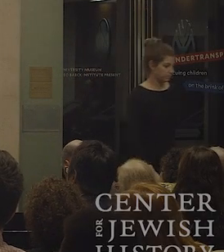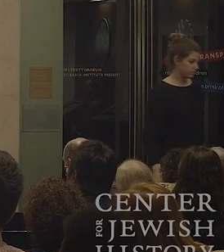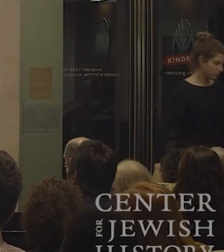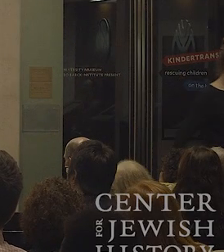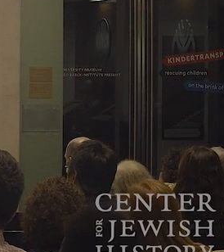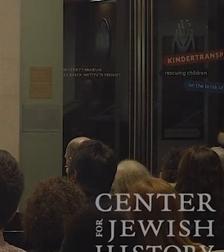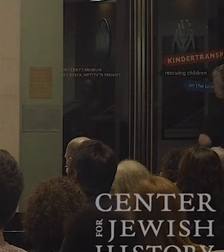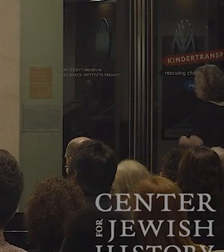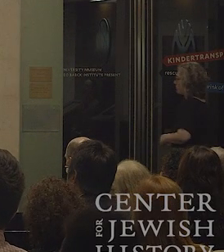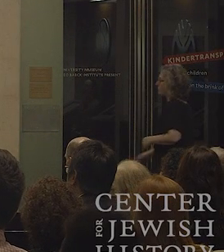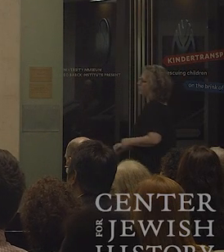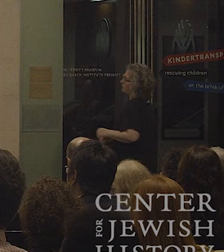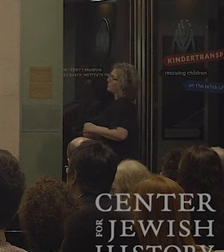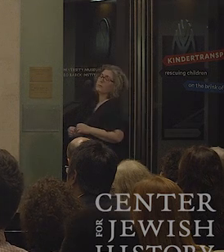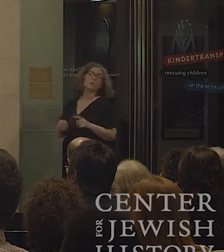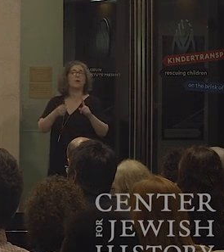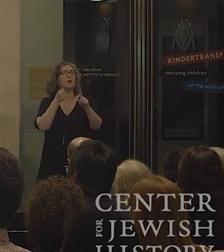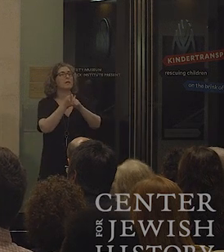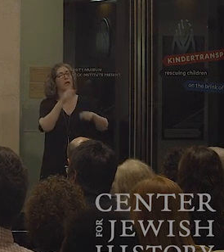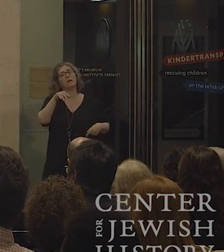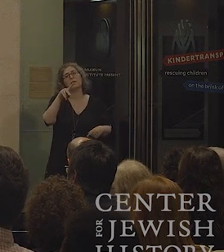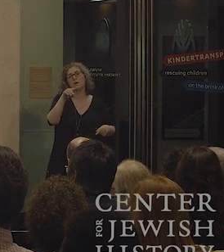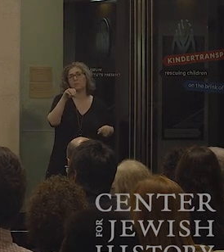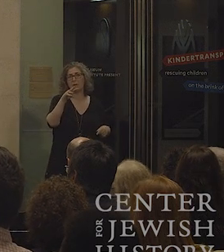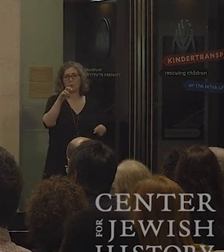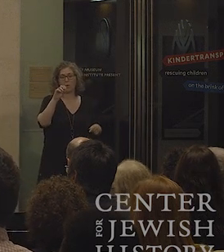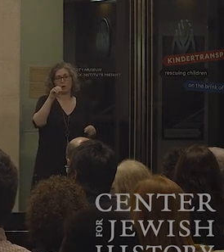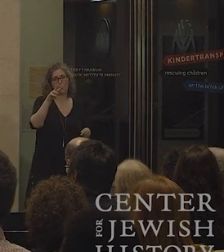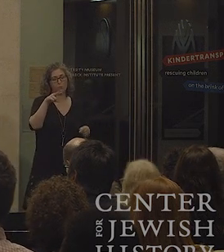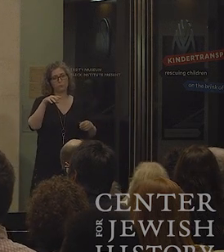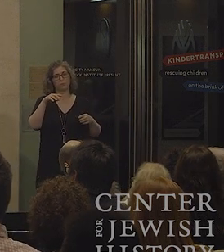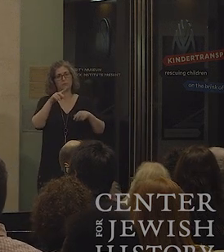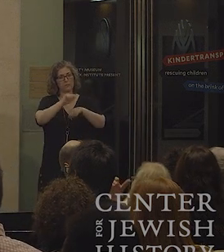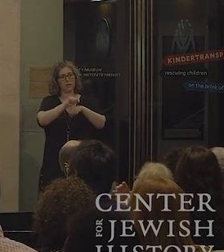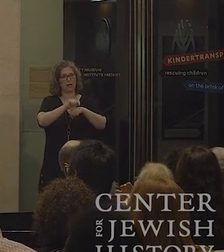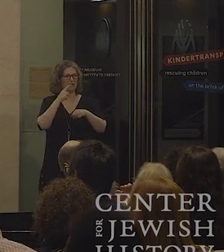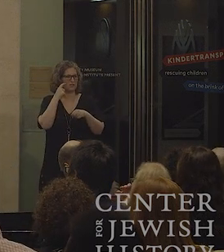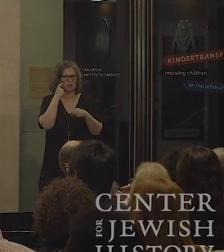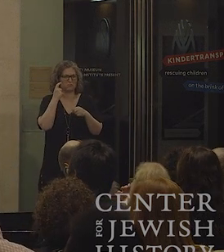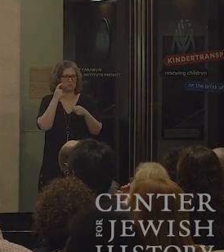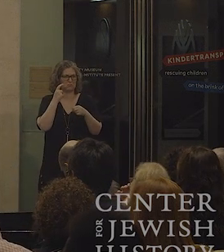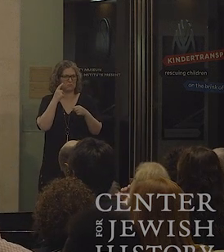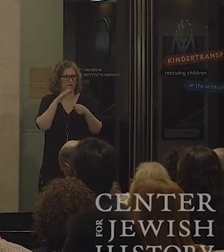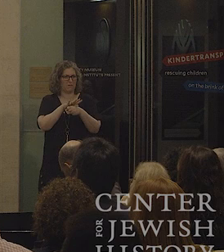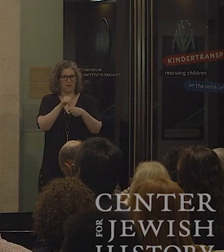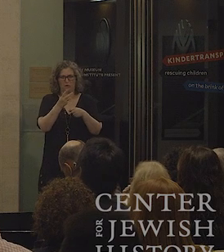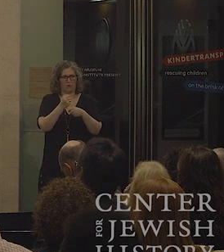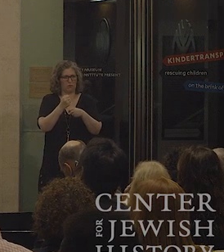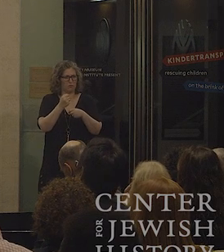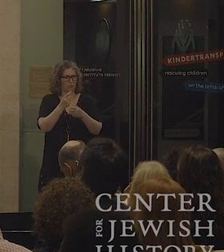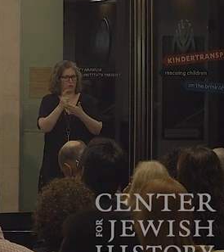on the Poway Synagogue, which I covered a couple weeks ago, in San Diego, the shooter who